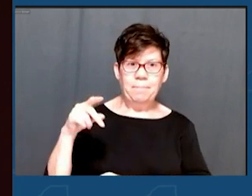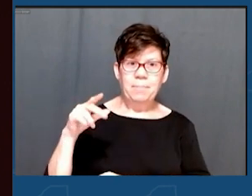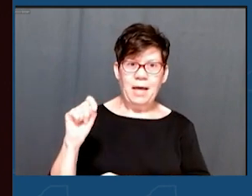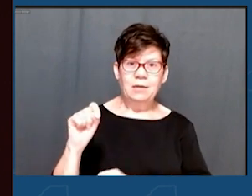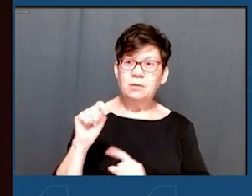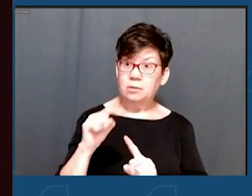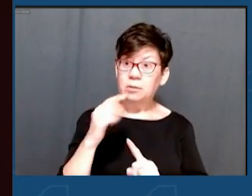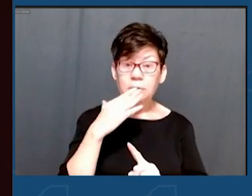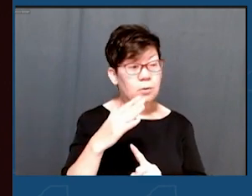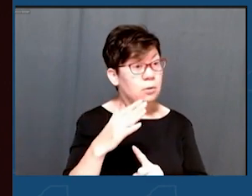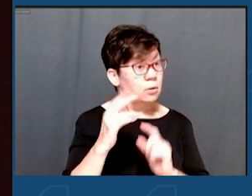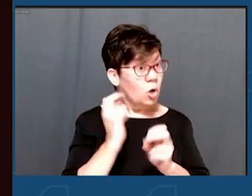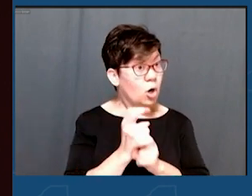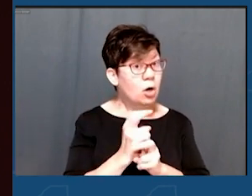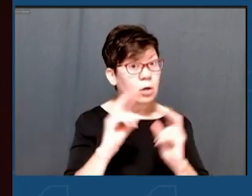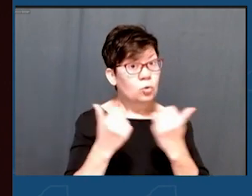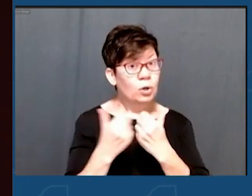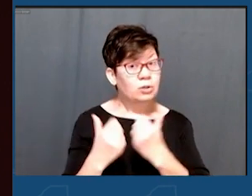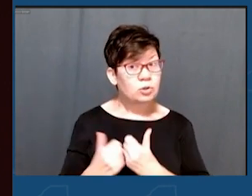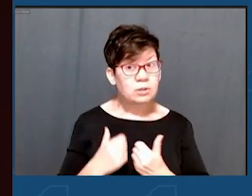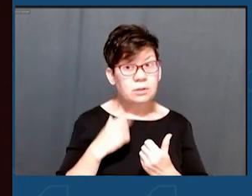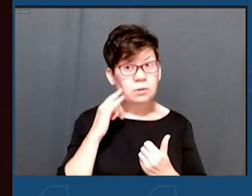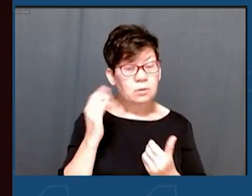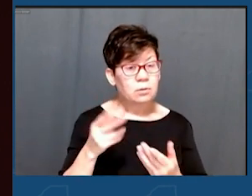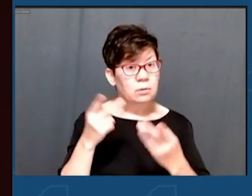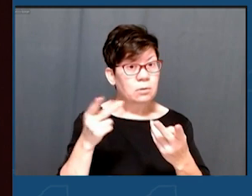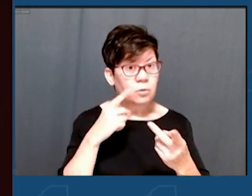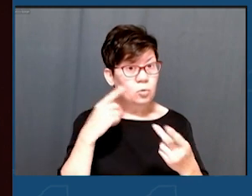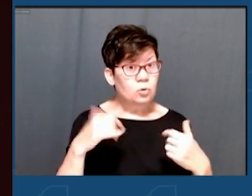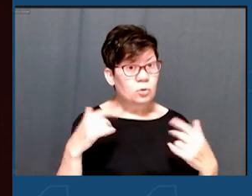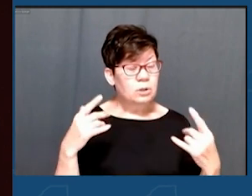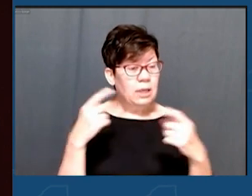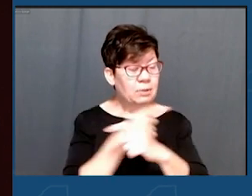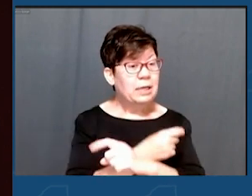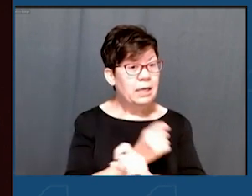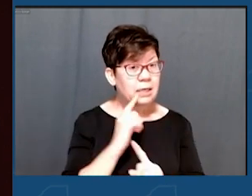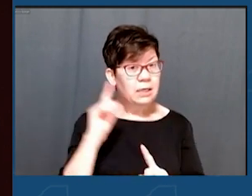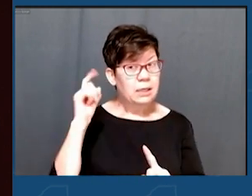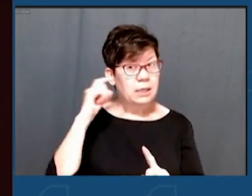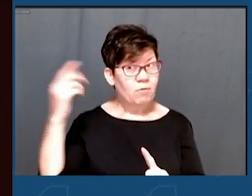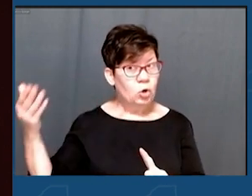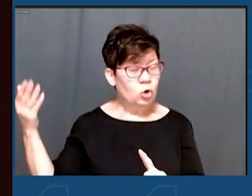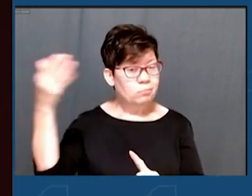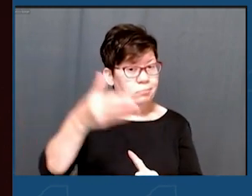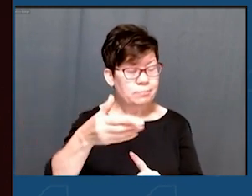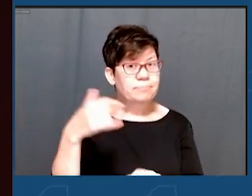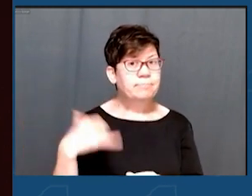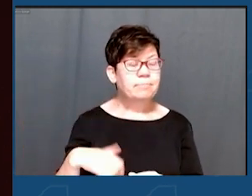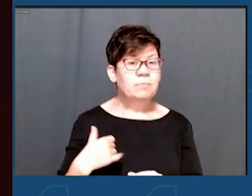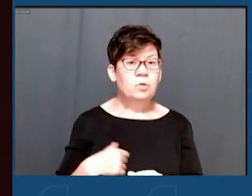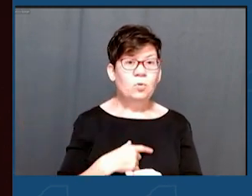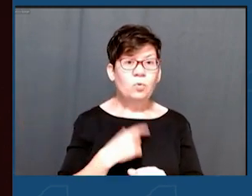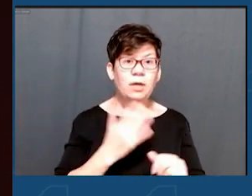community, including private and public partners, to meet housing needs in an affordable and equitable